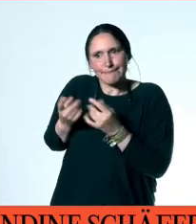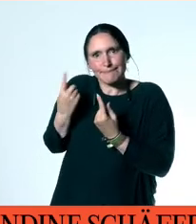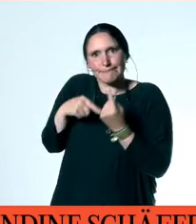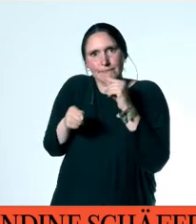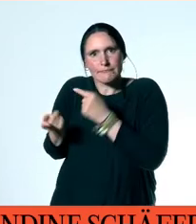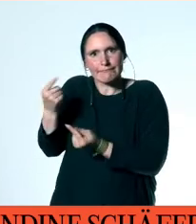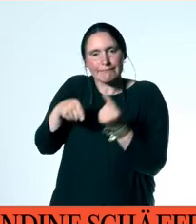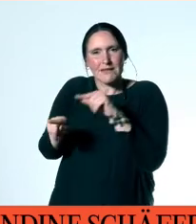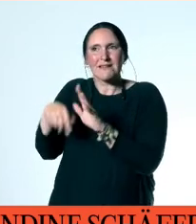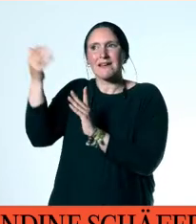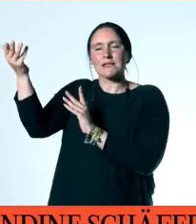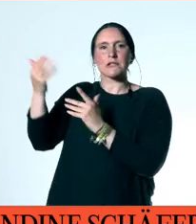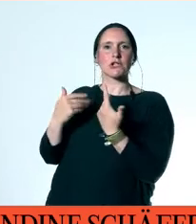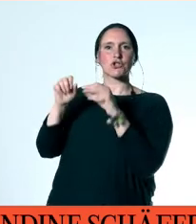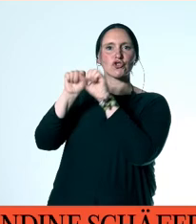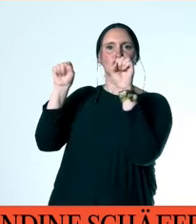permanenter Prozess.